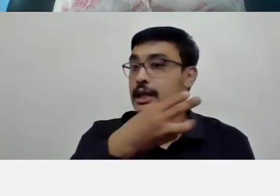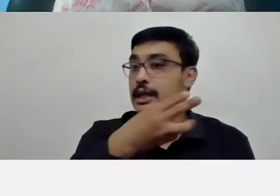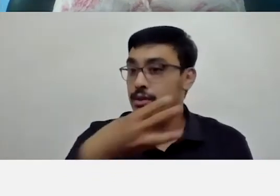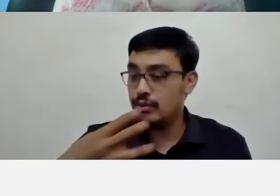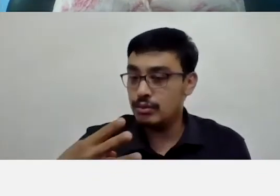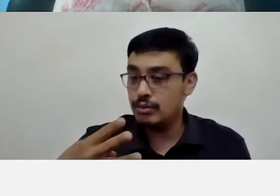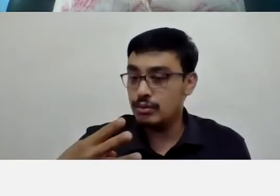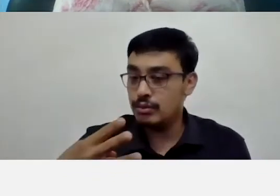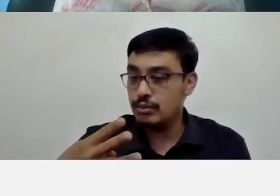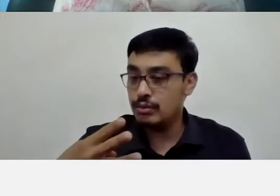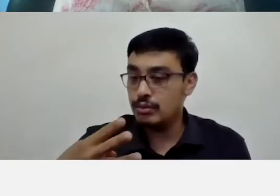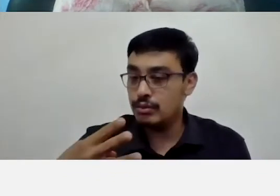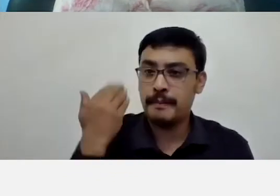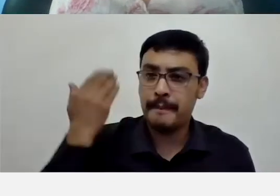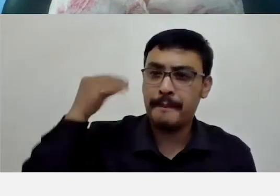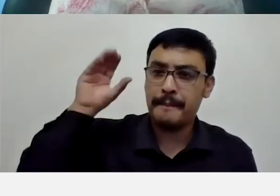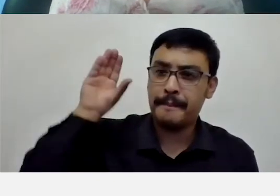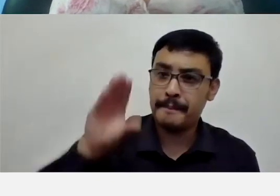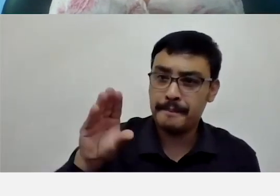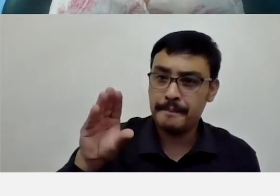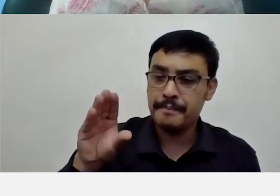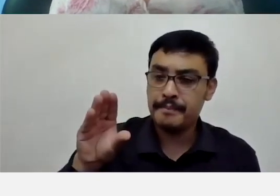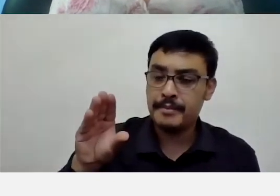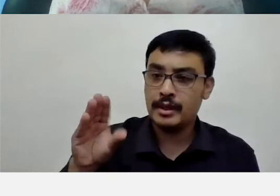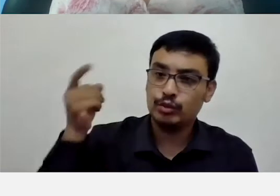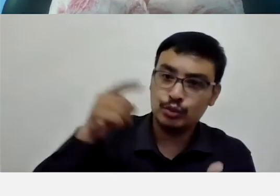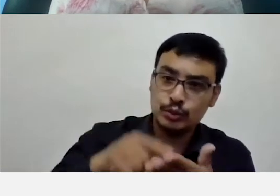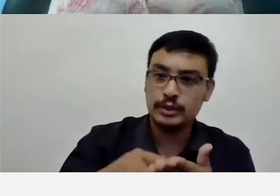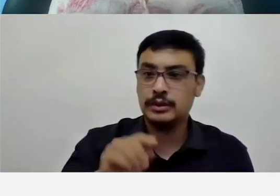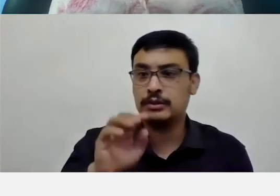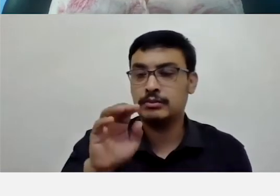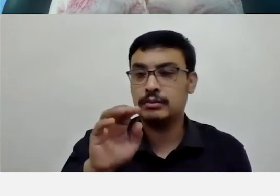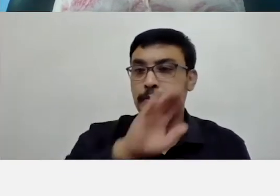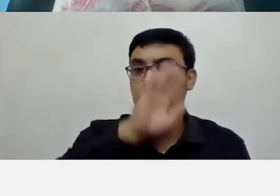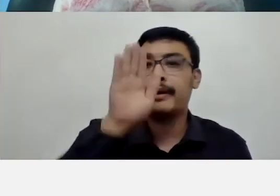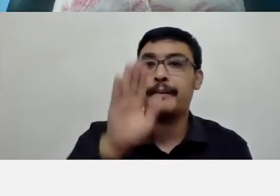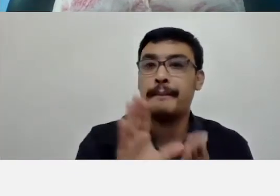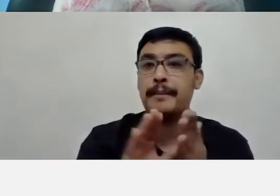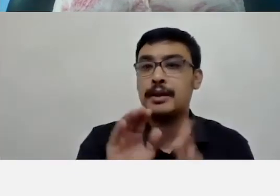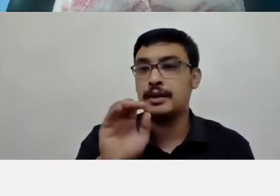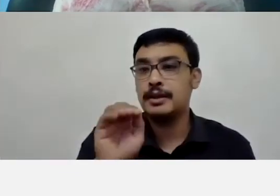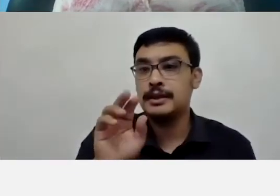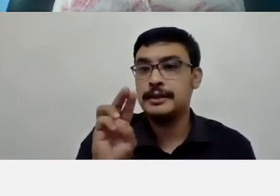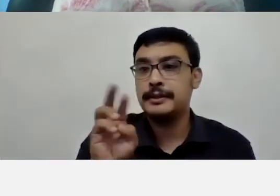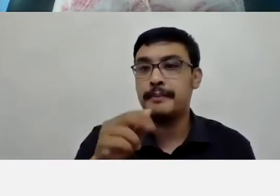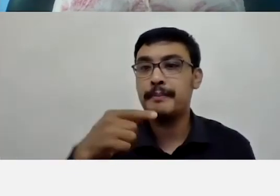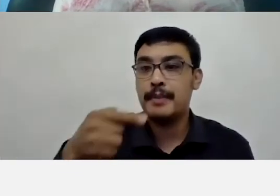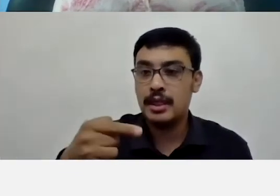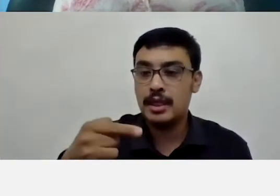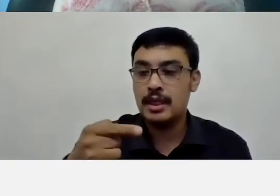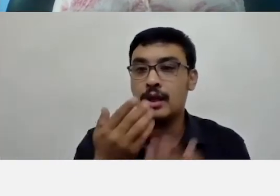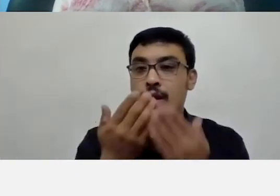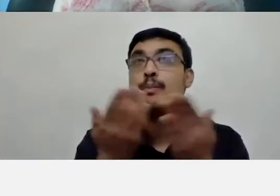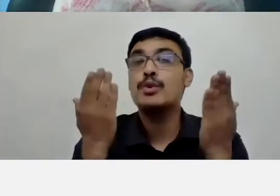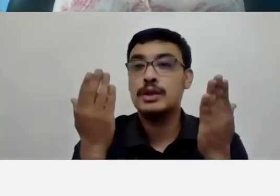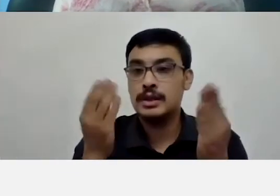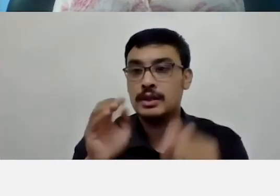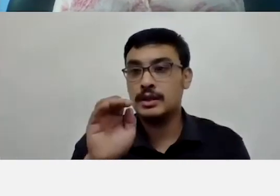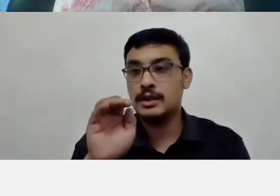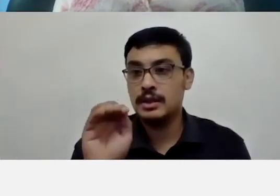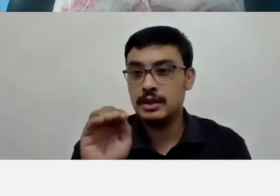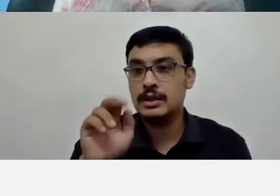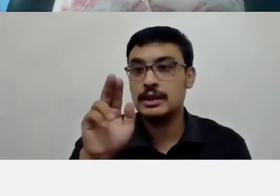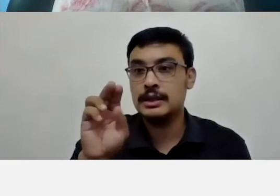the history of Taleju began from Simran God. When the Muslim invasion Simran God, the